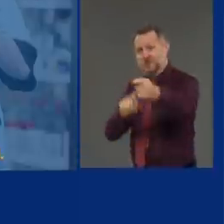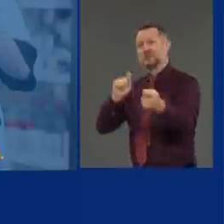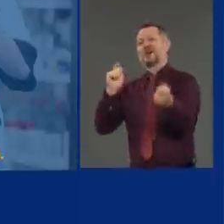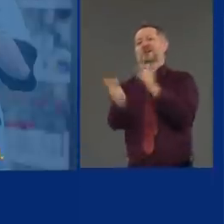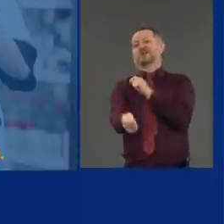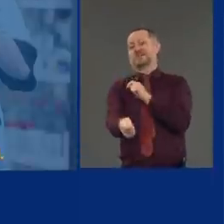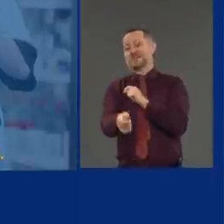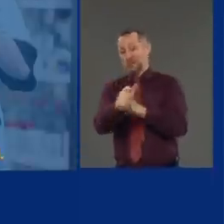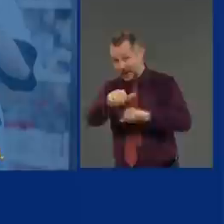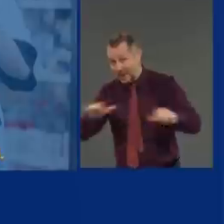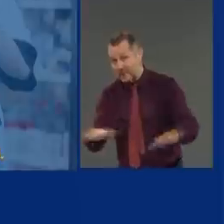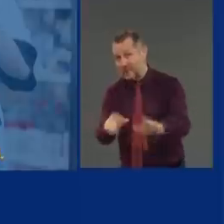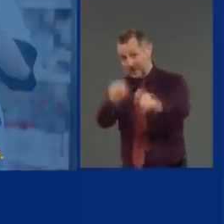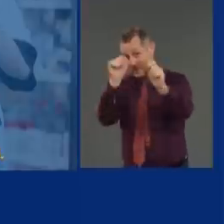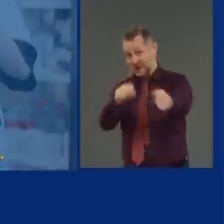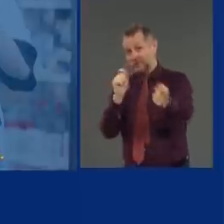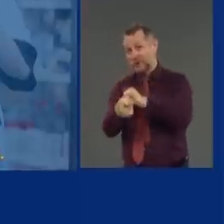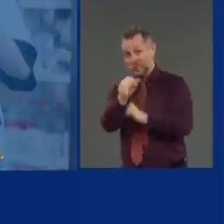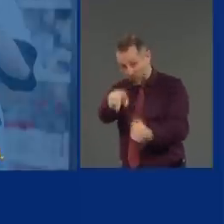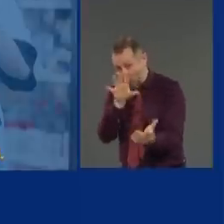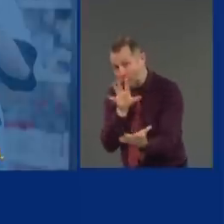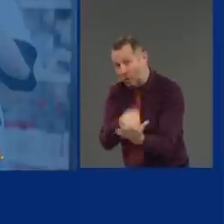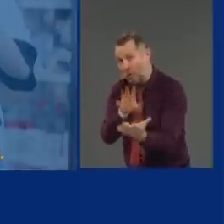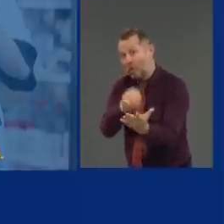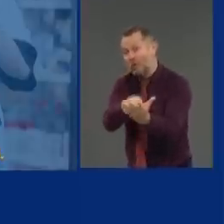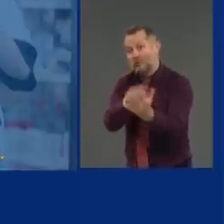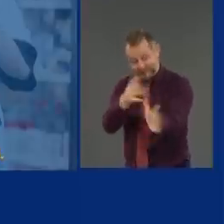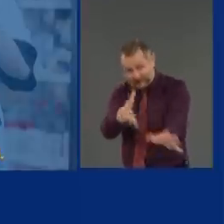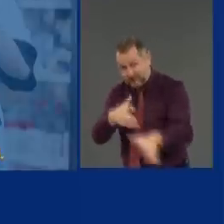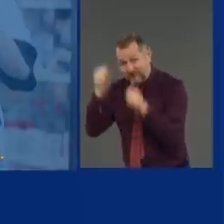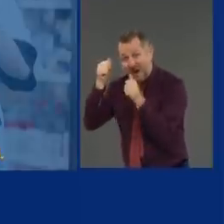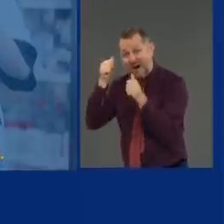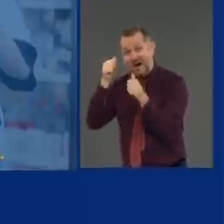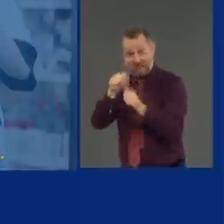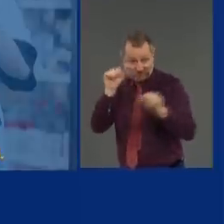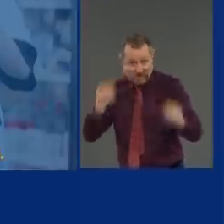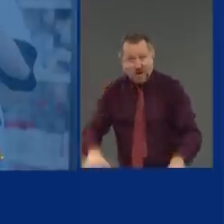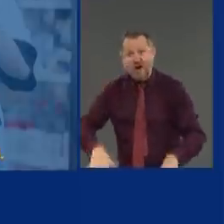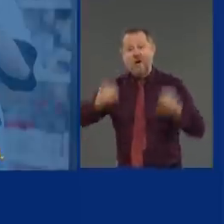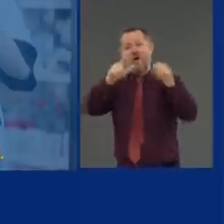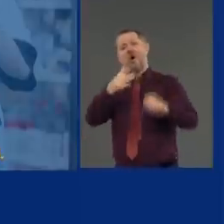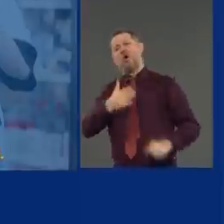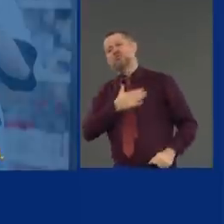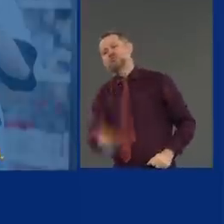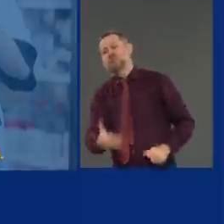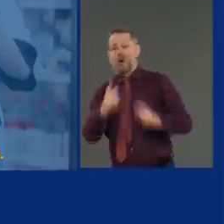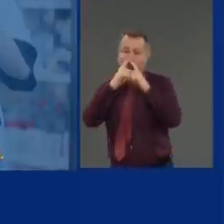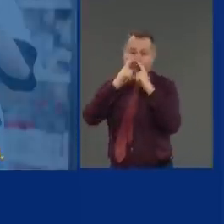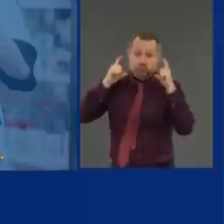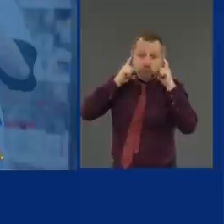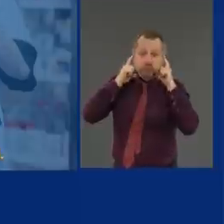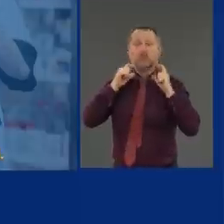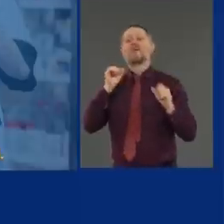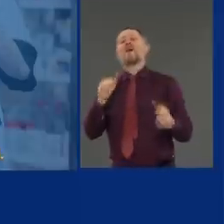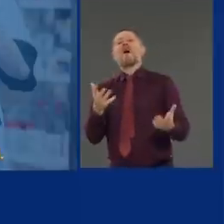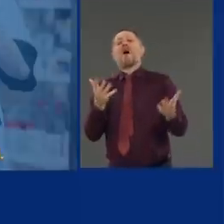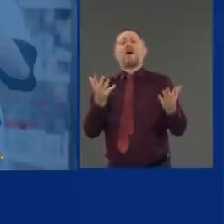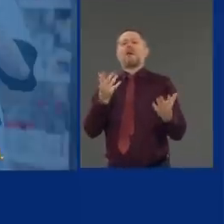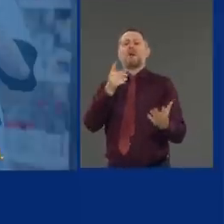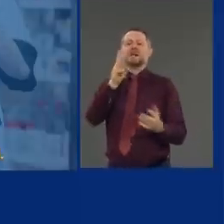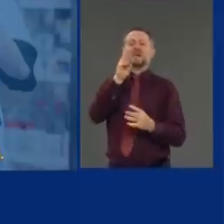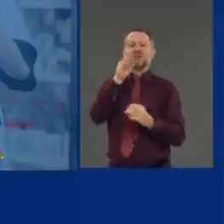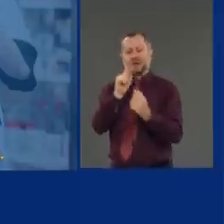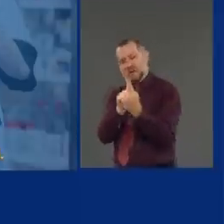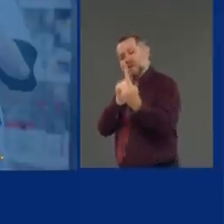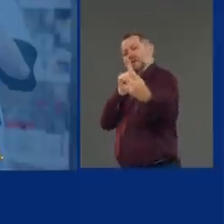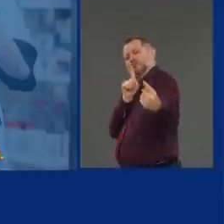Can they learn quickly? Can they actually wear masks? Can they actually socially distance? Can they actually